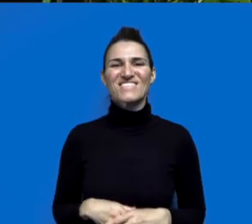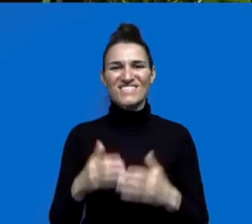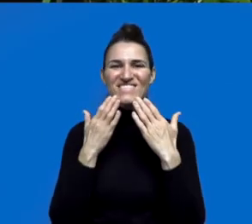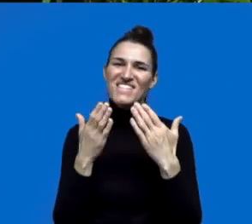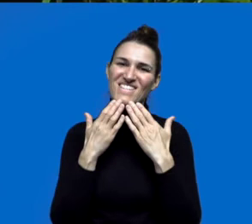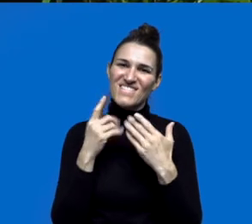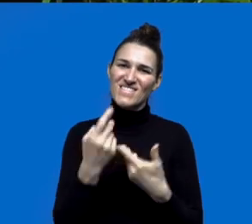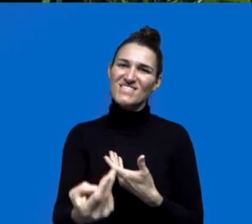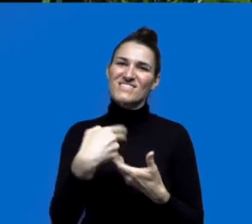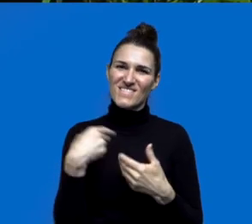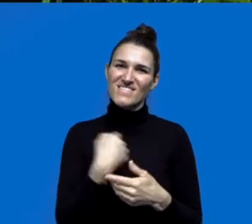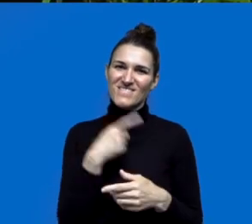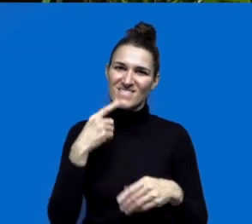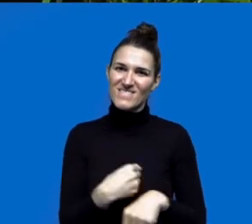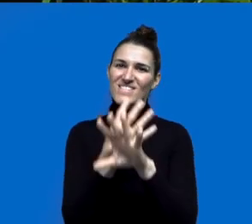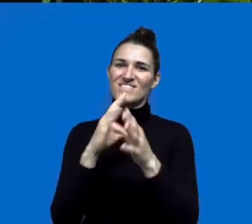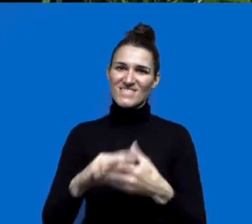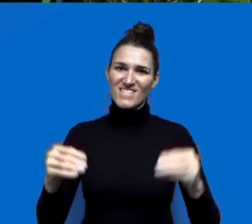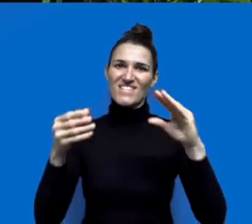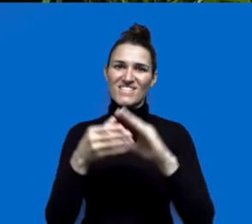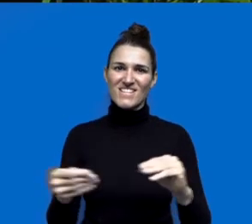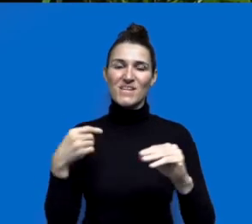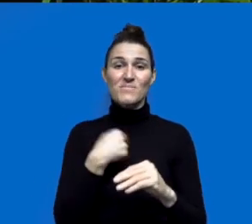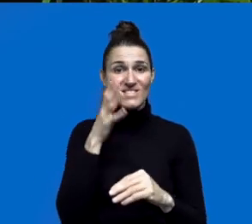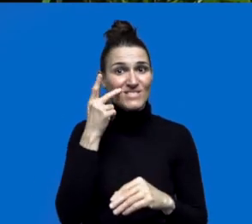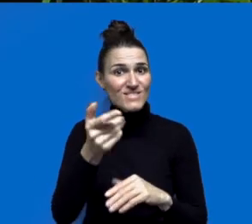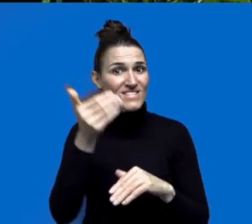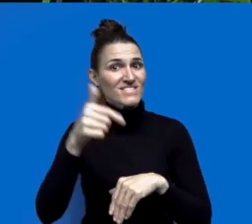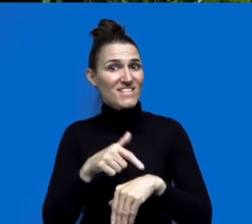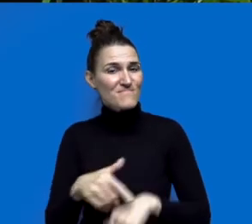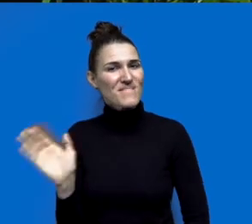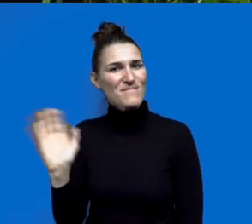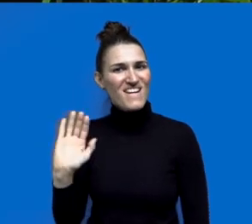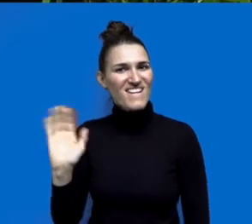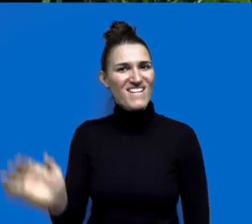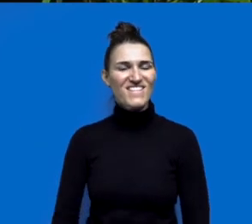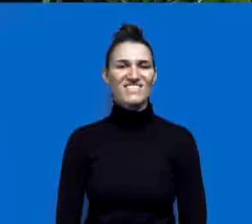And thank you for joining us for Virtual Storytime. We'll see you next time. Bye-bye.